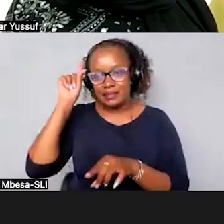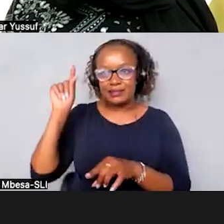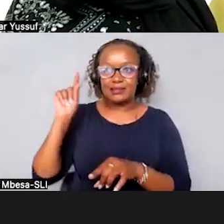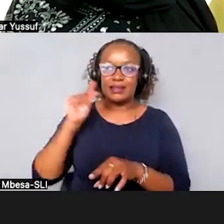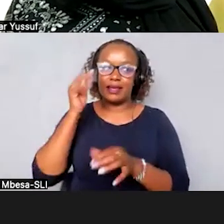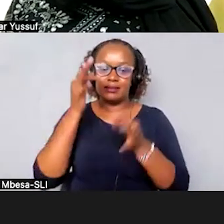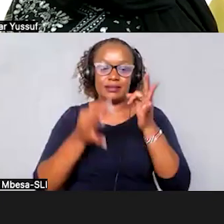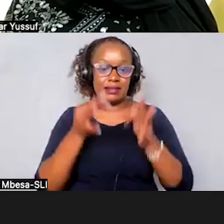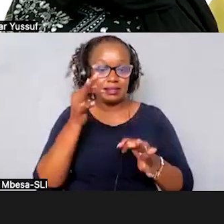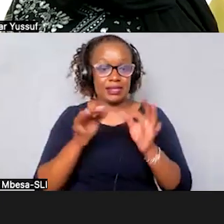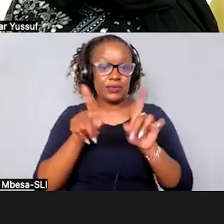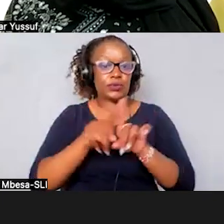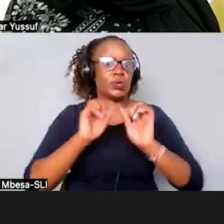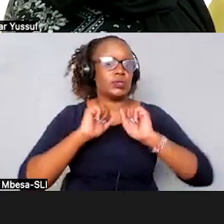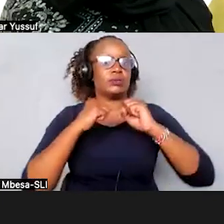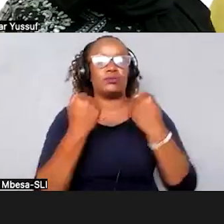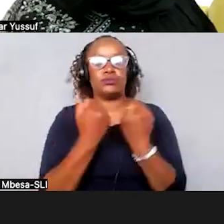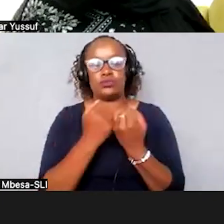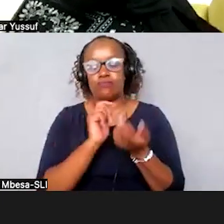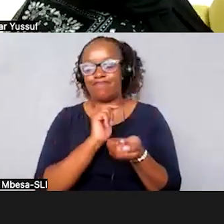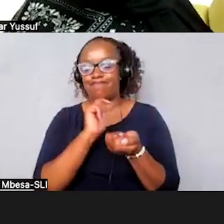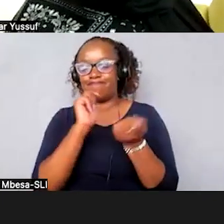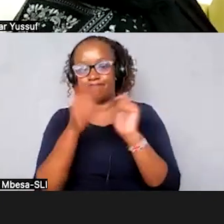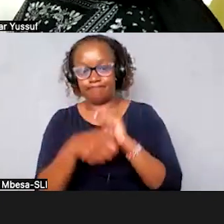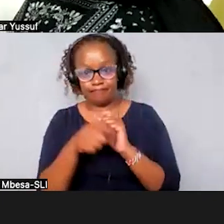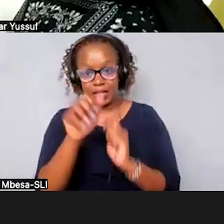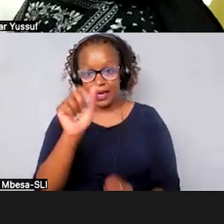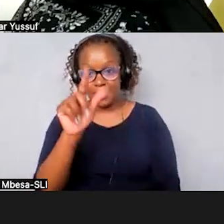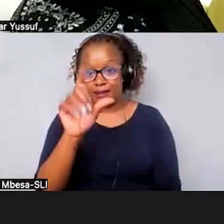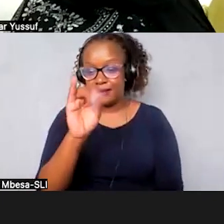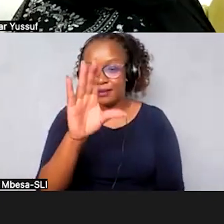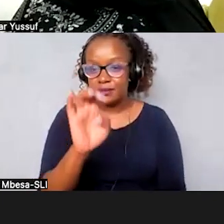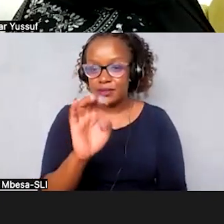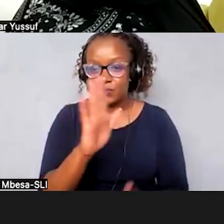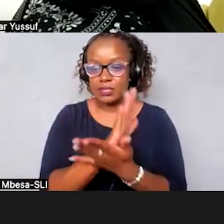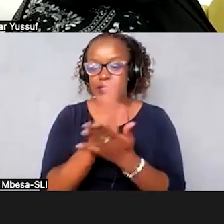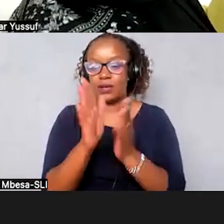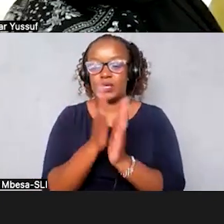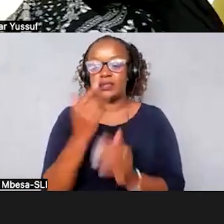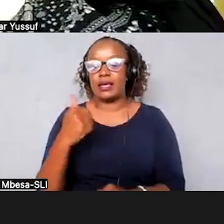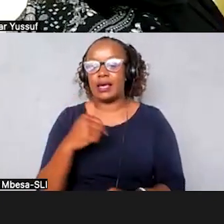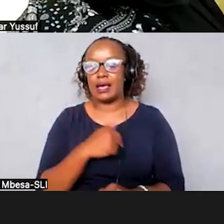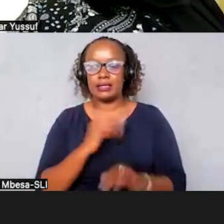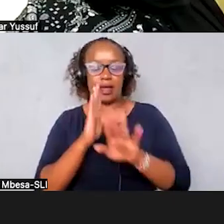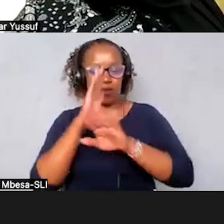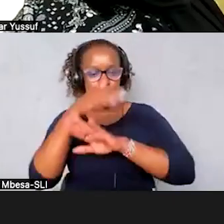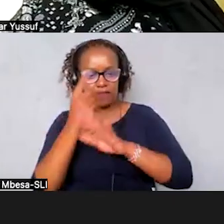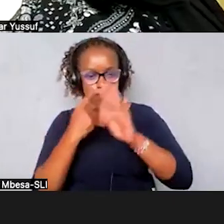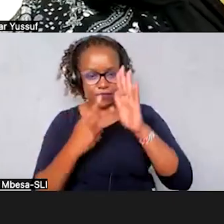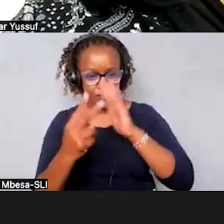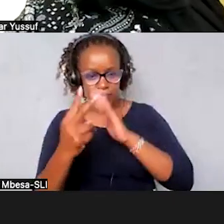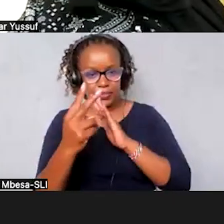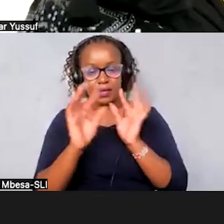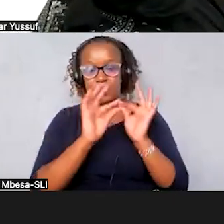social transformation. Alice will share to us an overview of the movement to